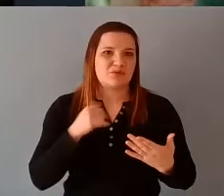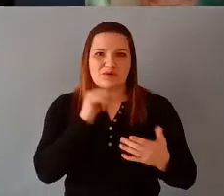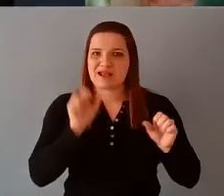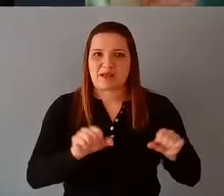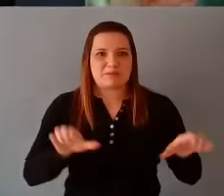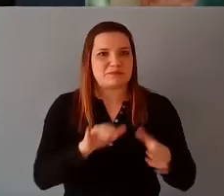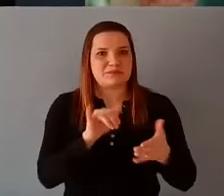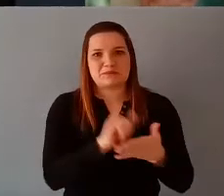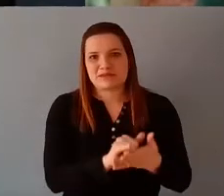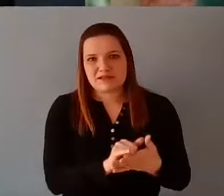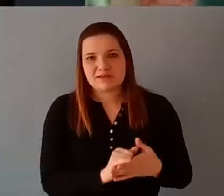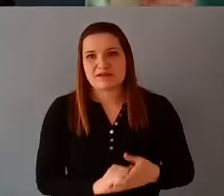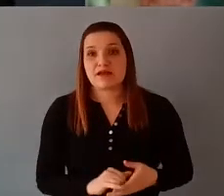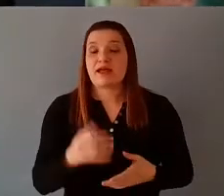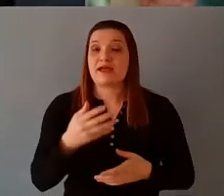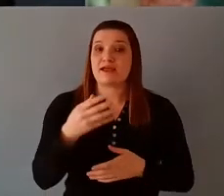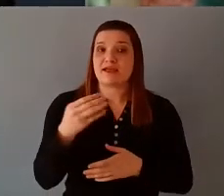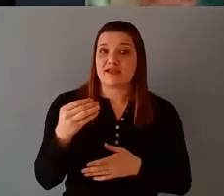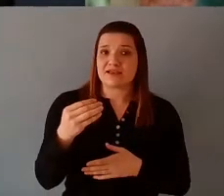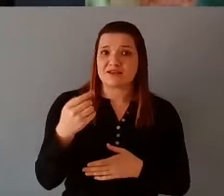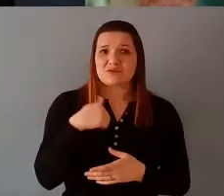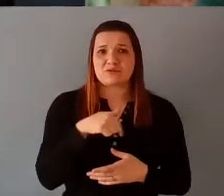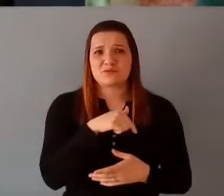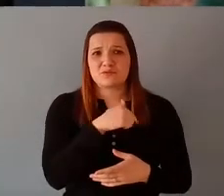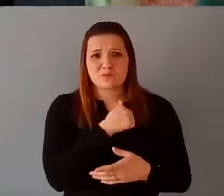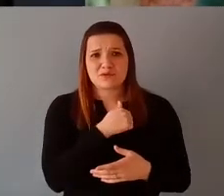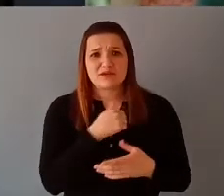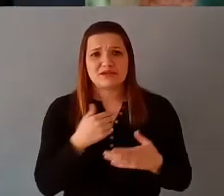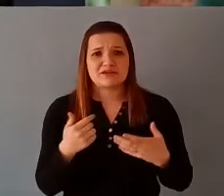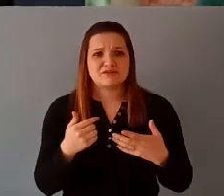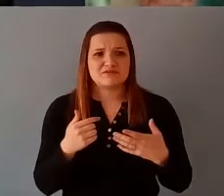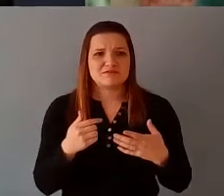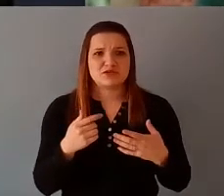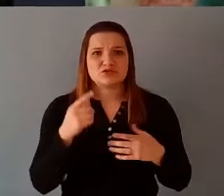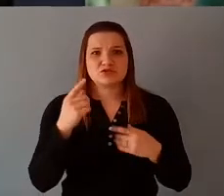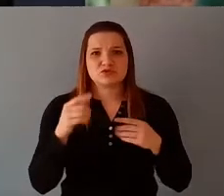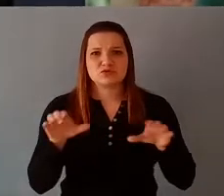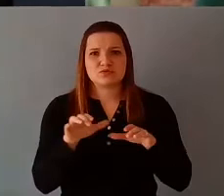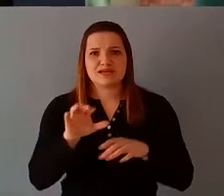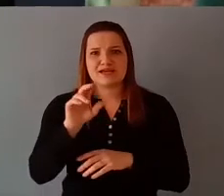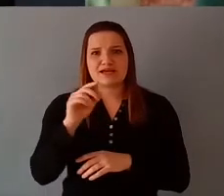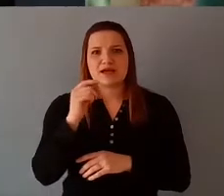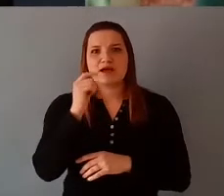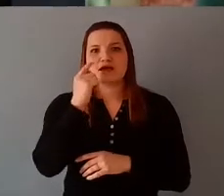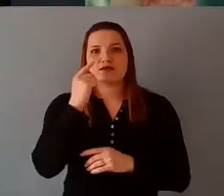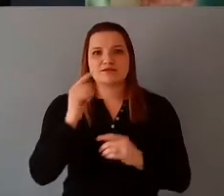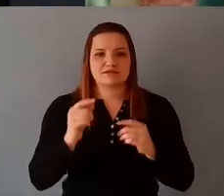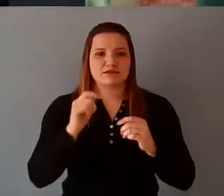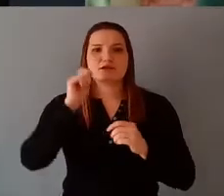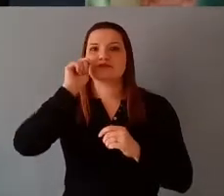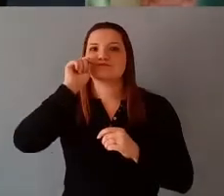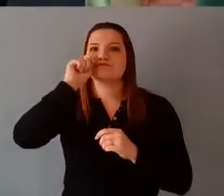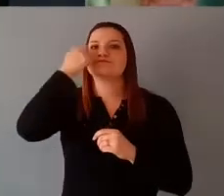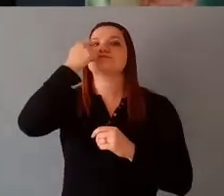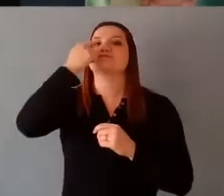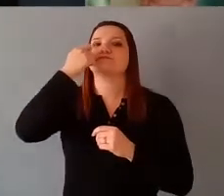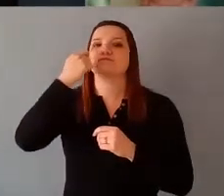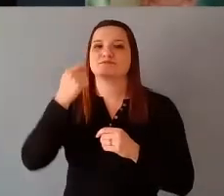Plus, we generally have been doing a nasal pharyngeal swab, which is the